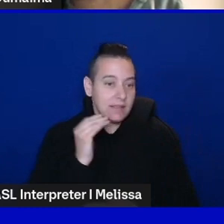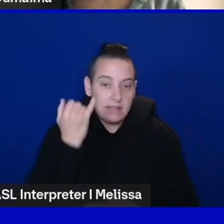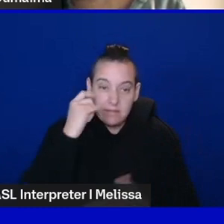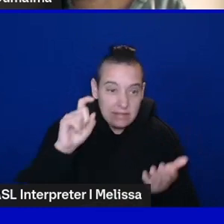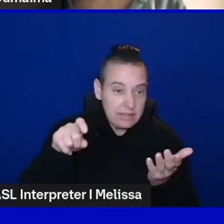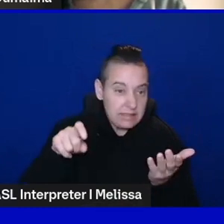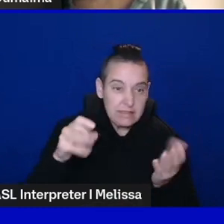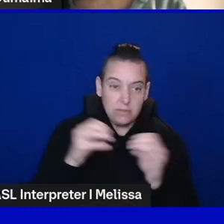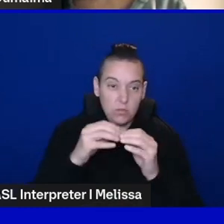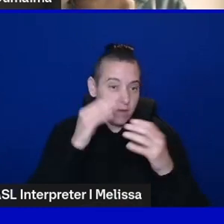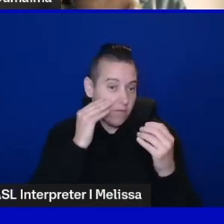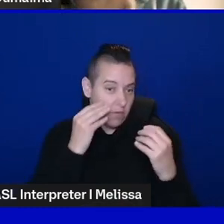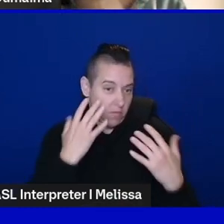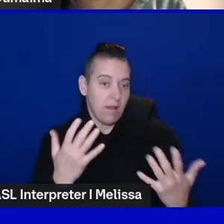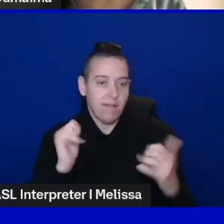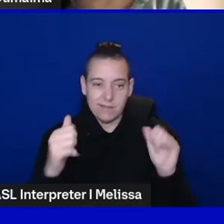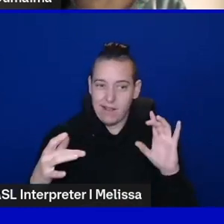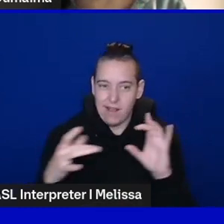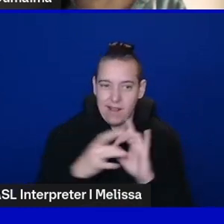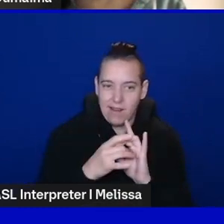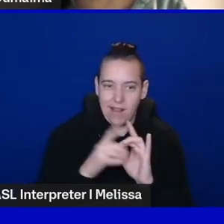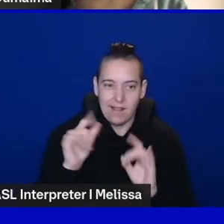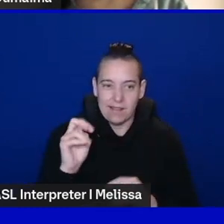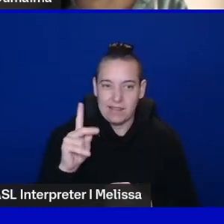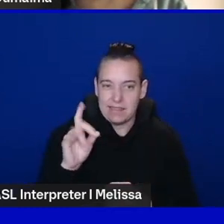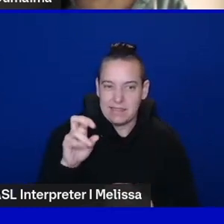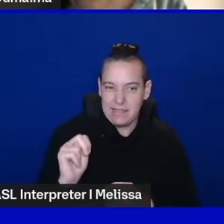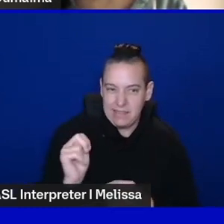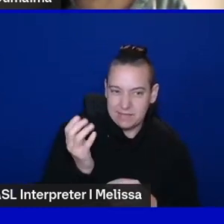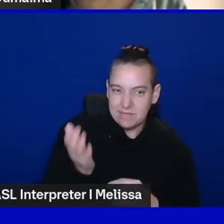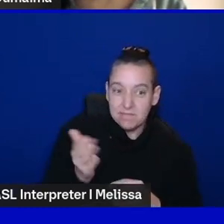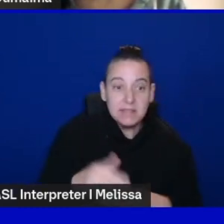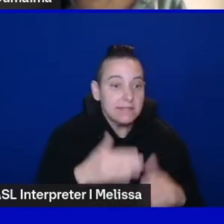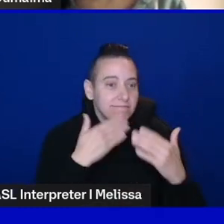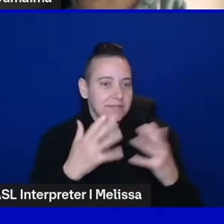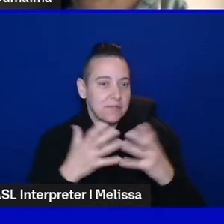you need any more information, we can connect on LinkedIn as well. Thank you very much.